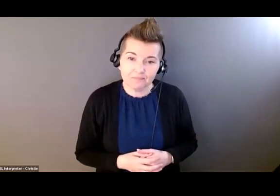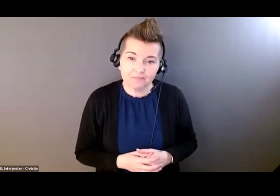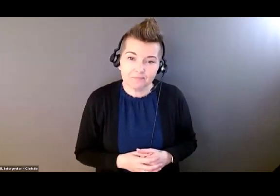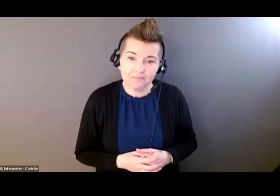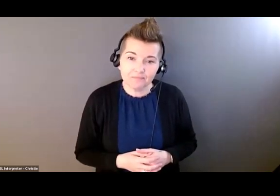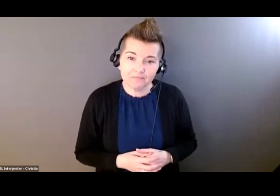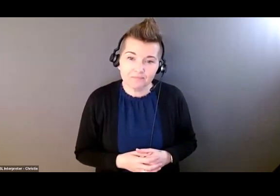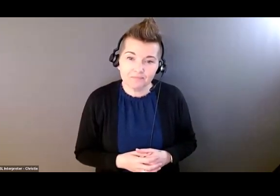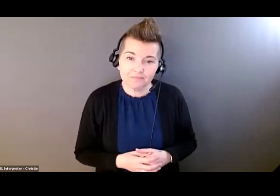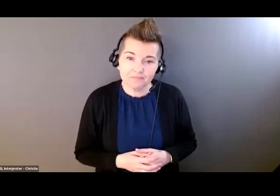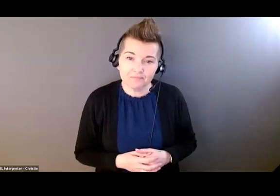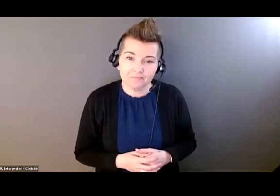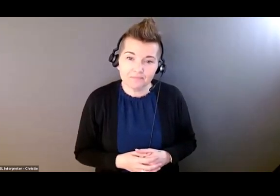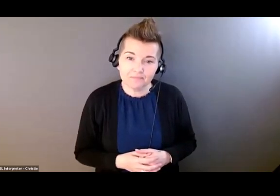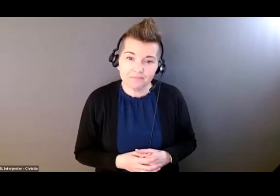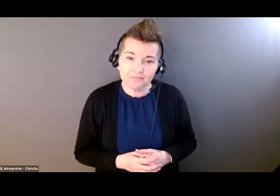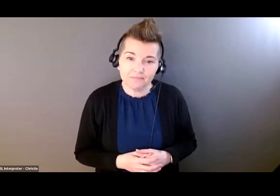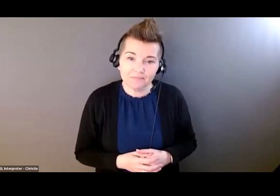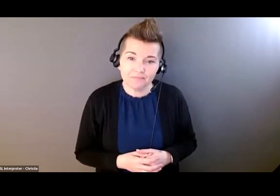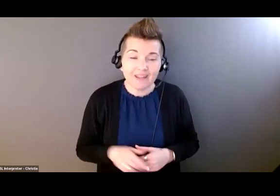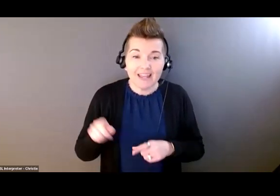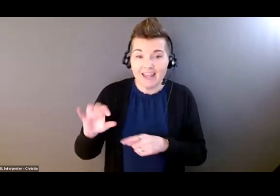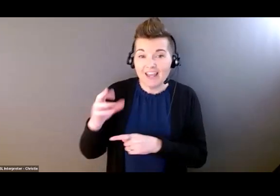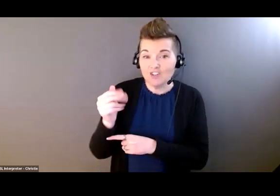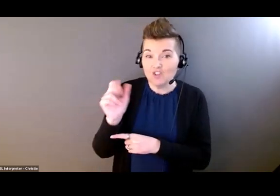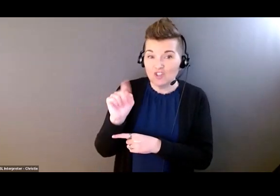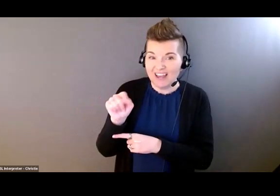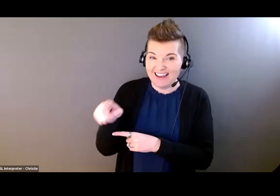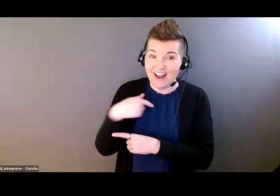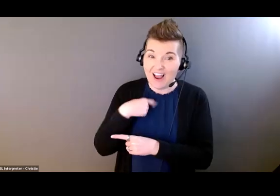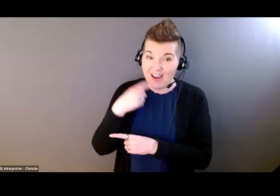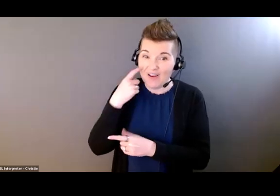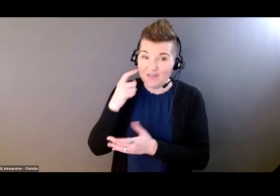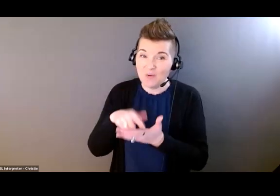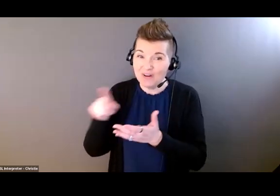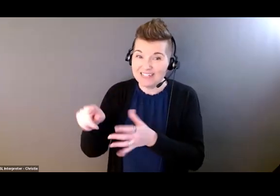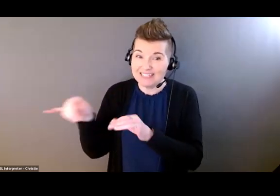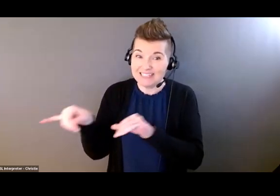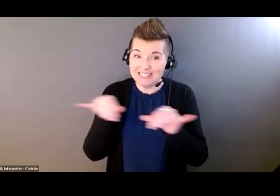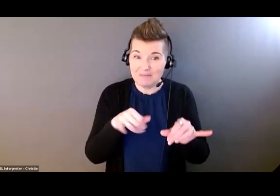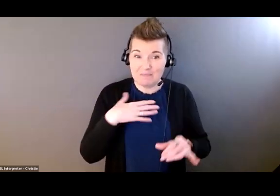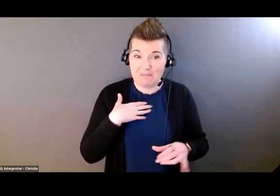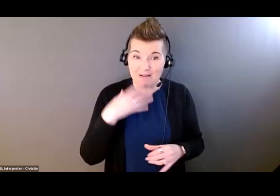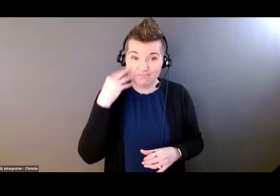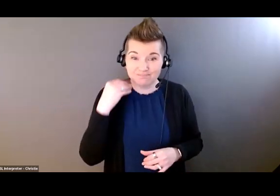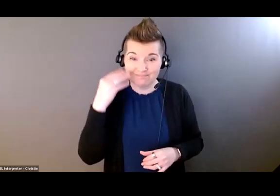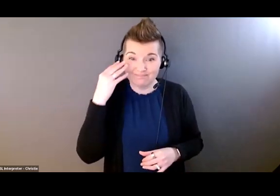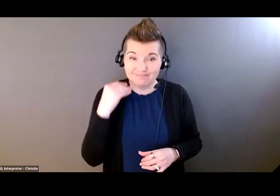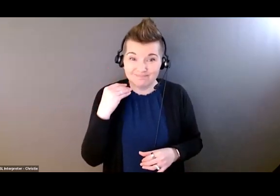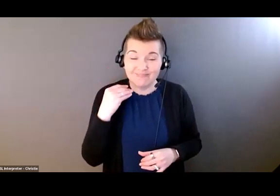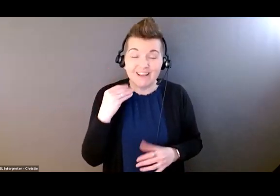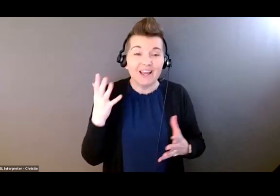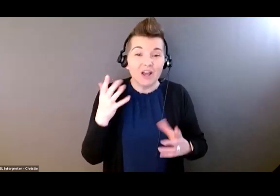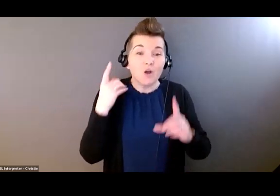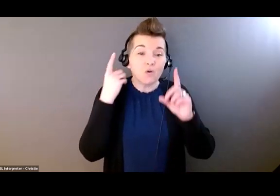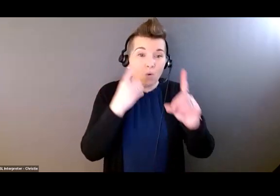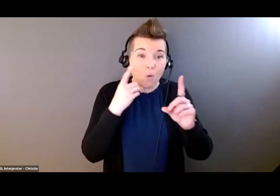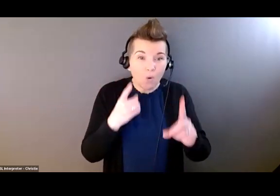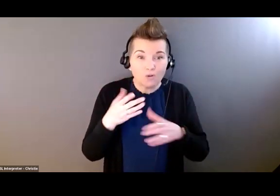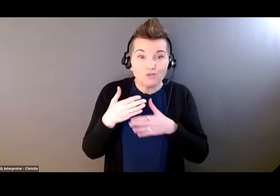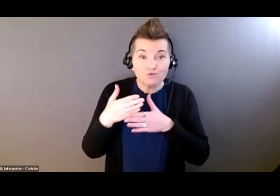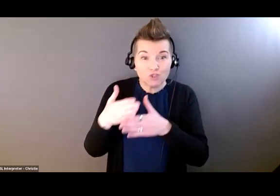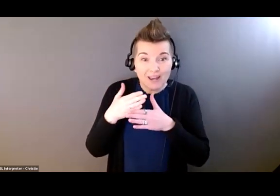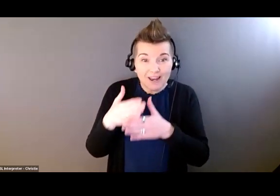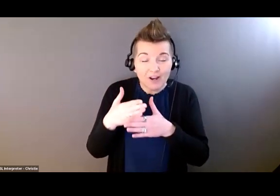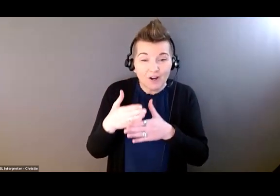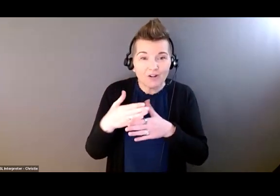see today and that has been shared with you. One of the key components that stood out, and I saw some of this pop up in the conversation in the chat as